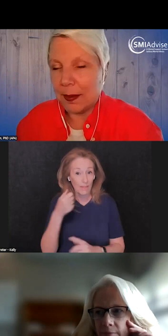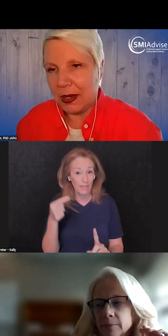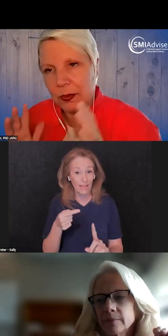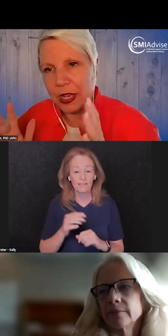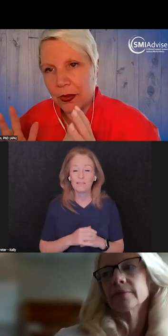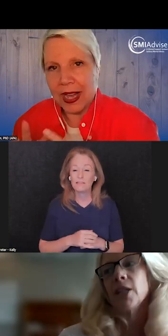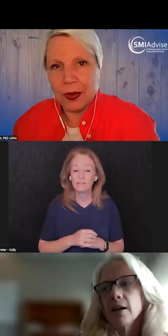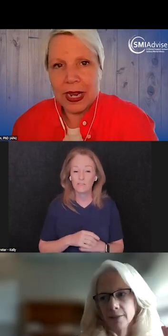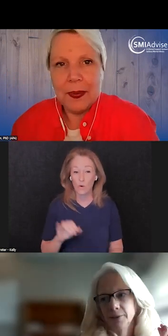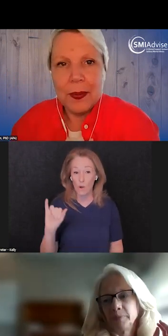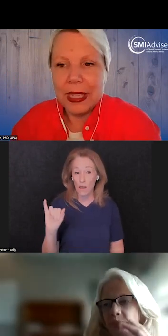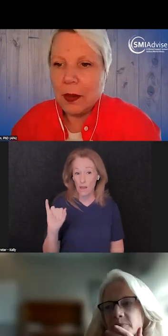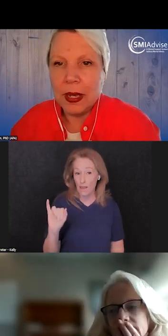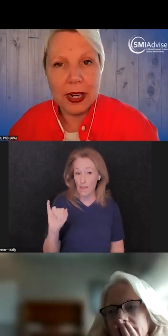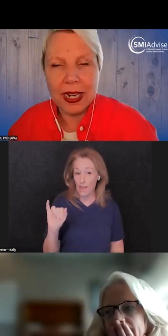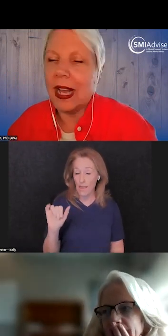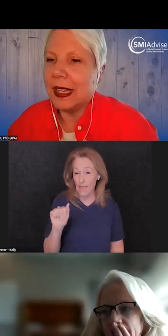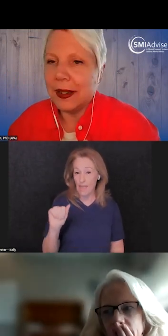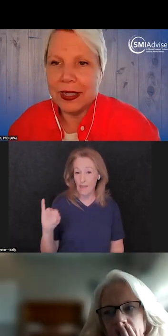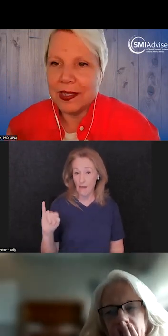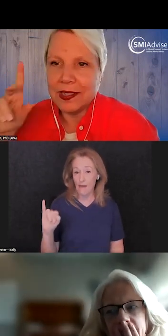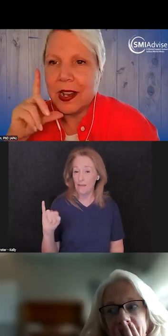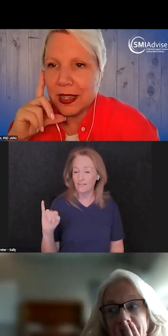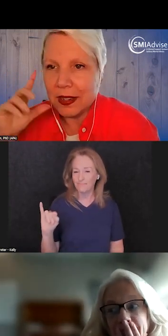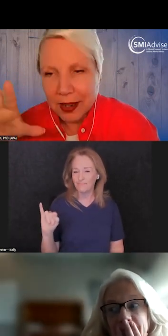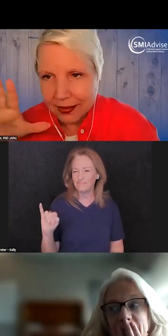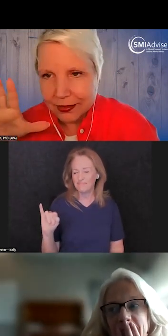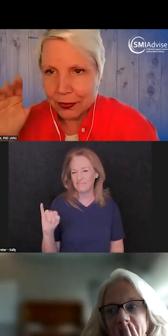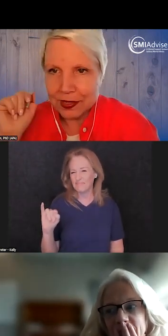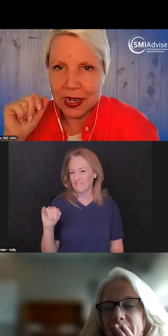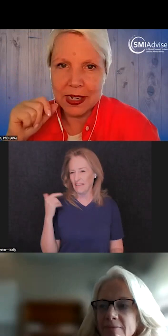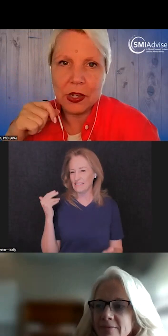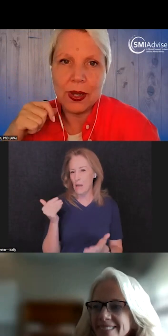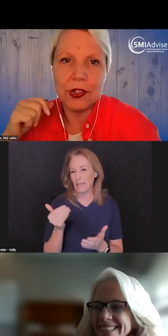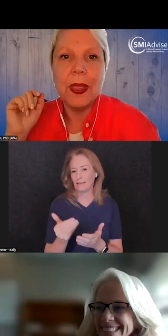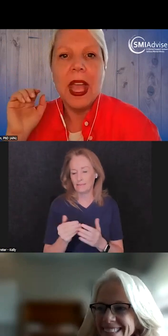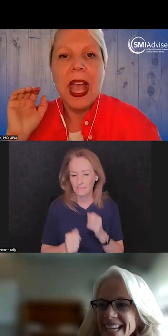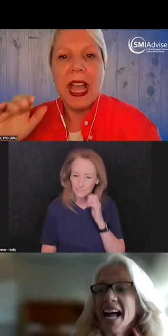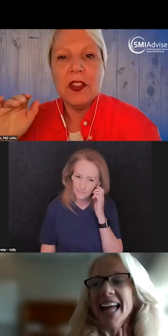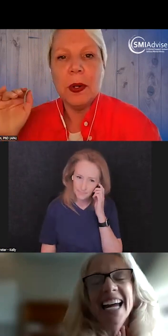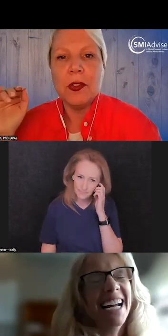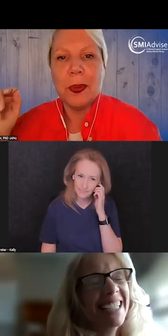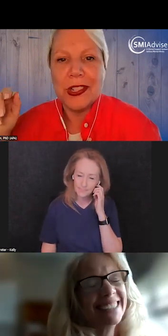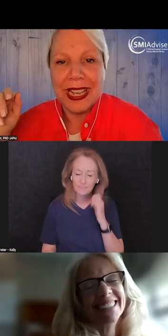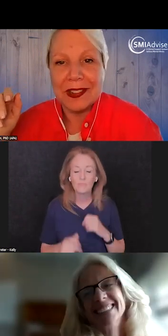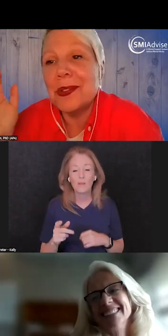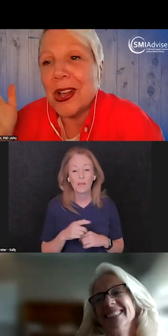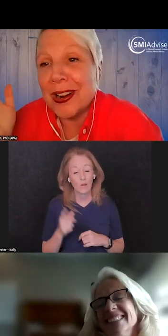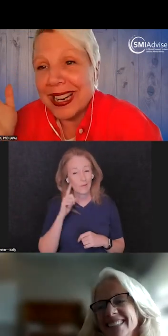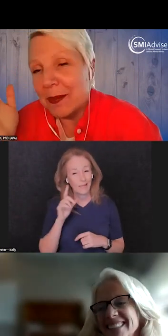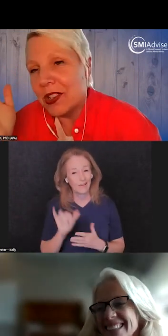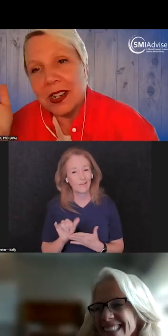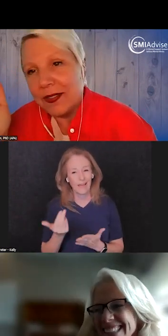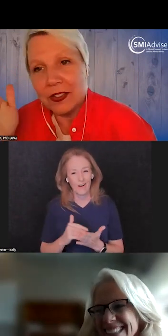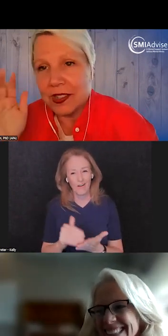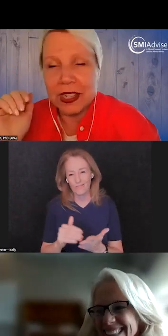is coming. We know that, right? We keep hearing it. I know this is not it. Trust me, it's not an easy question. Experts predict, I'm